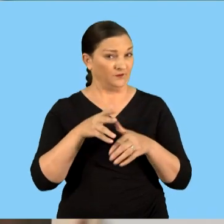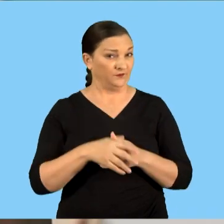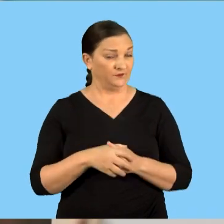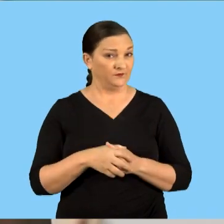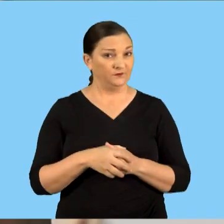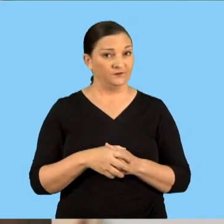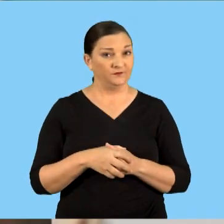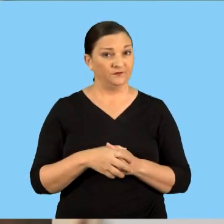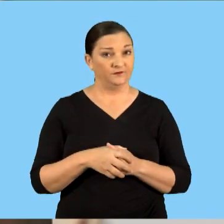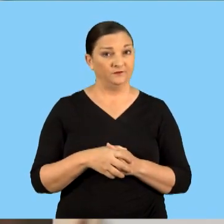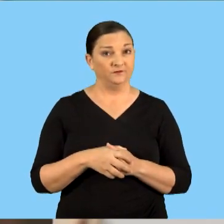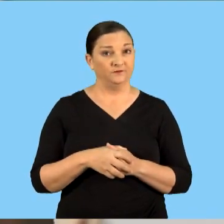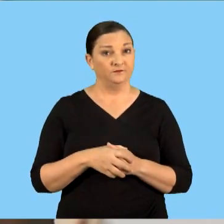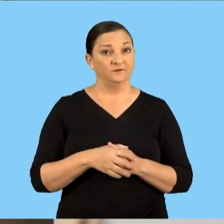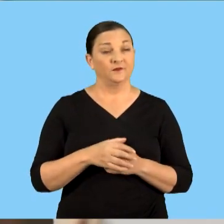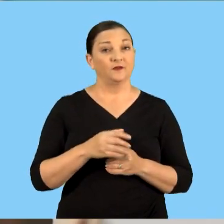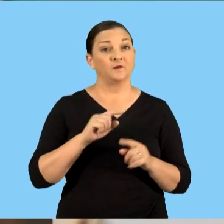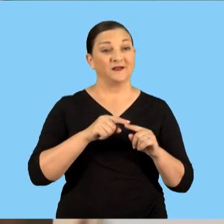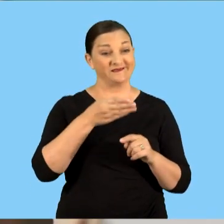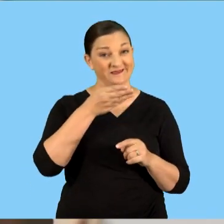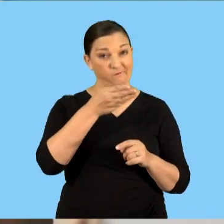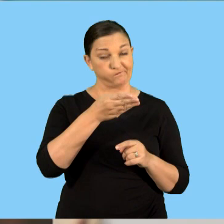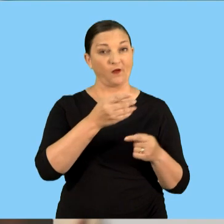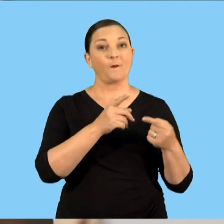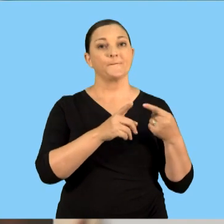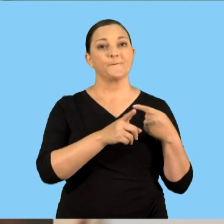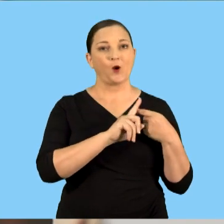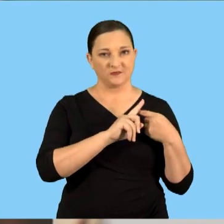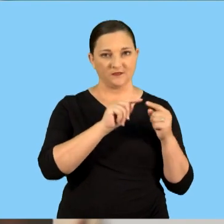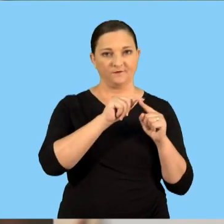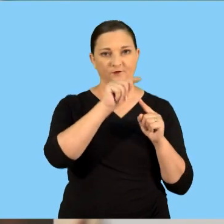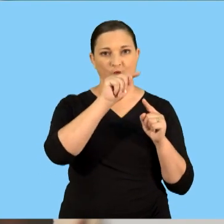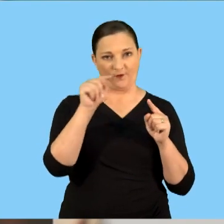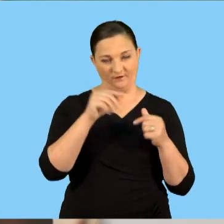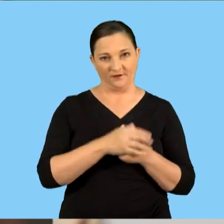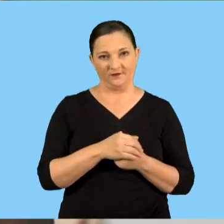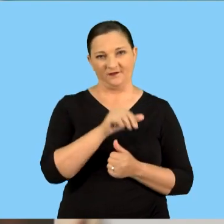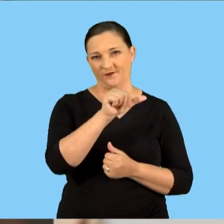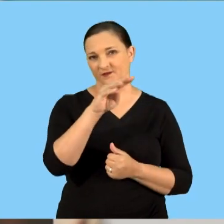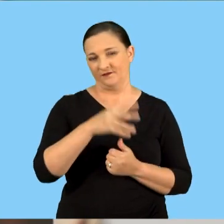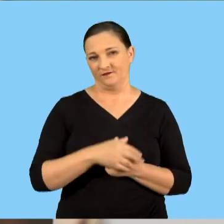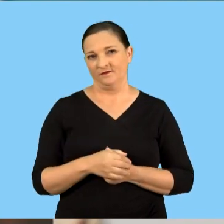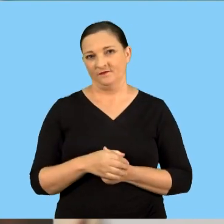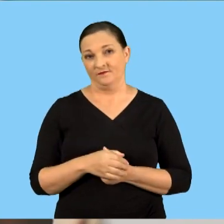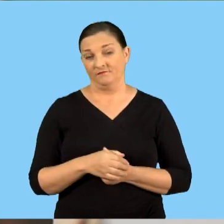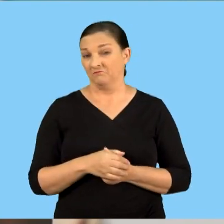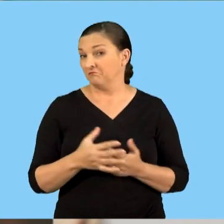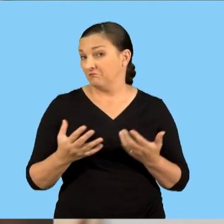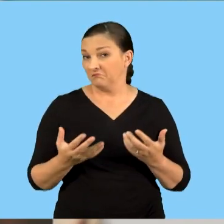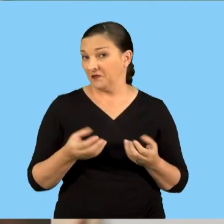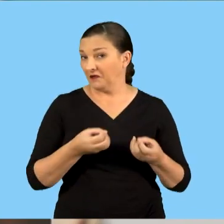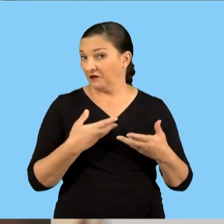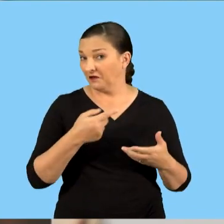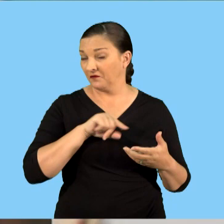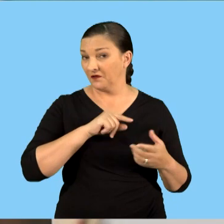very careful. Here, we've been given a positive square root. That is a positive square root of 64. If